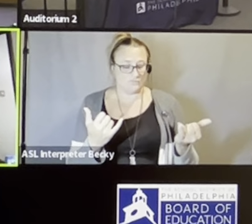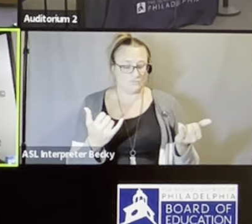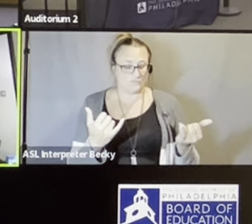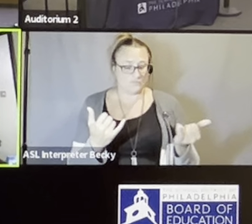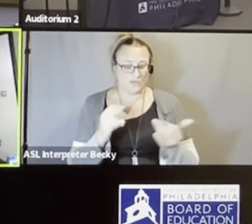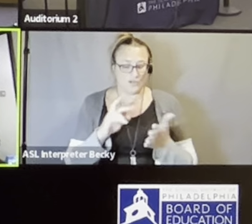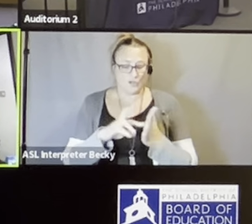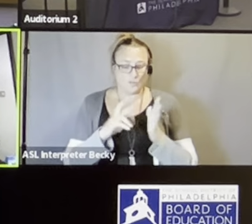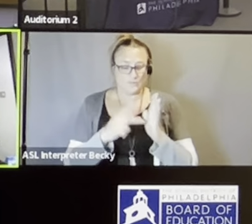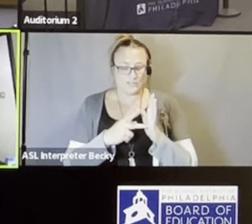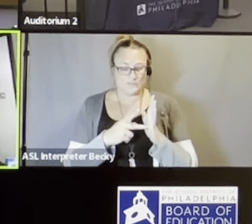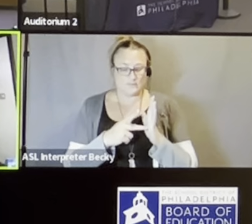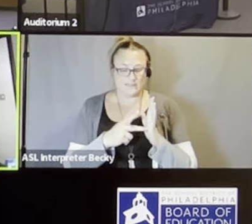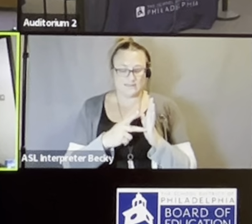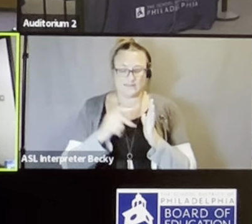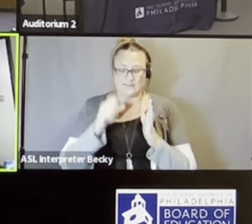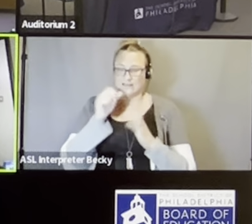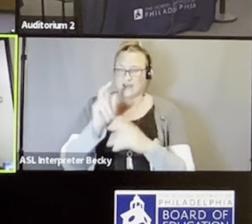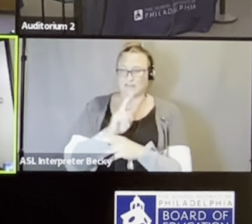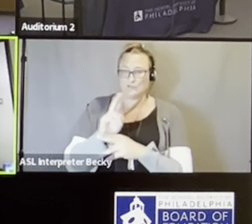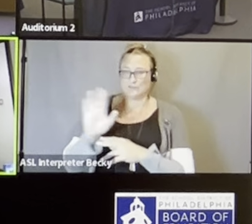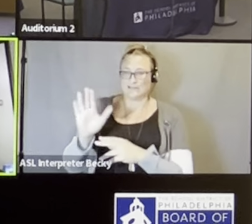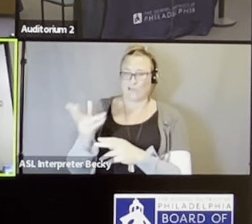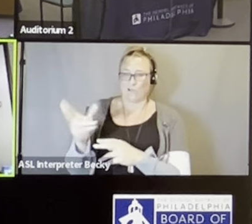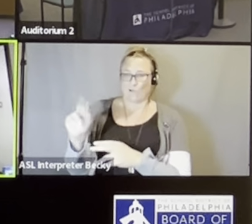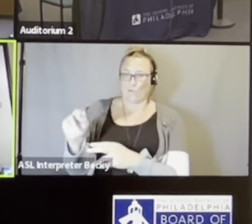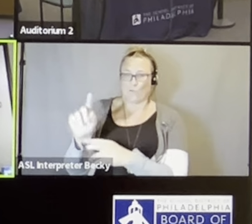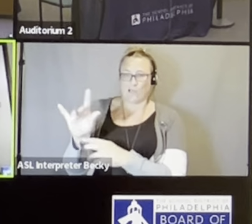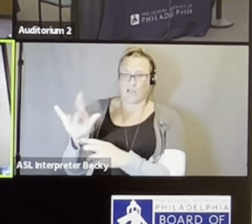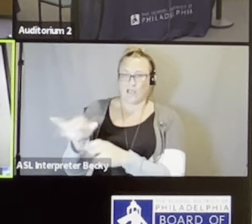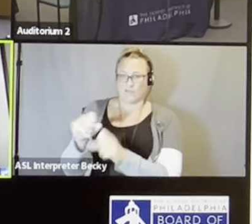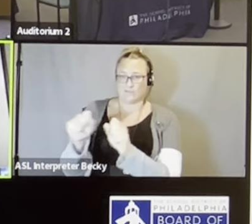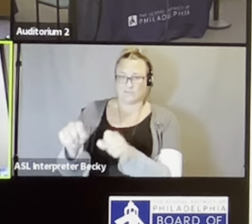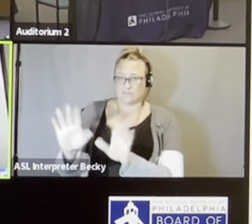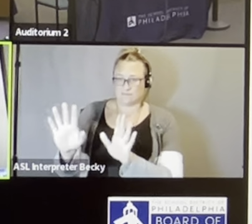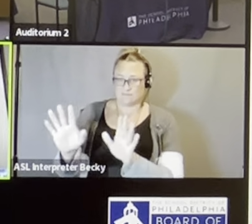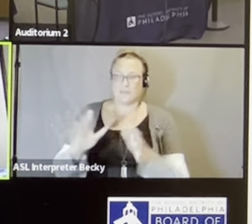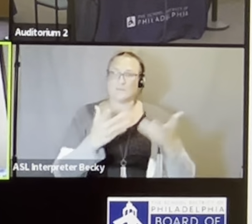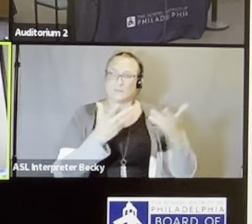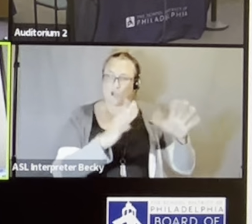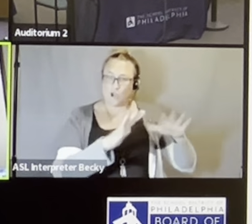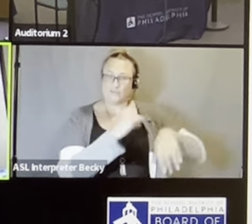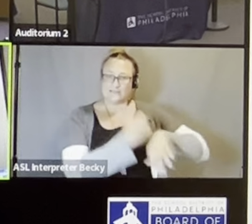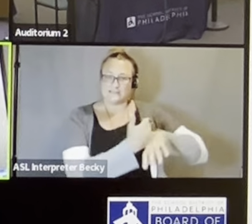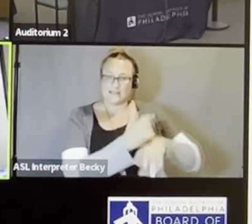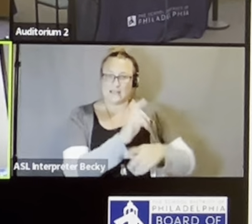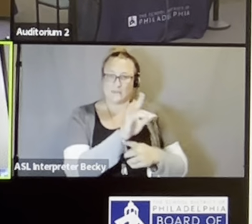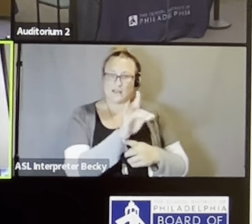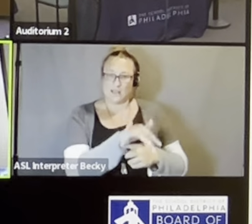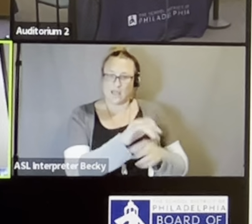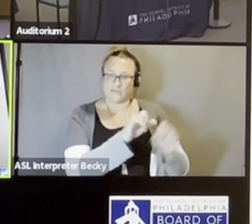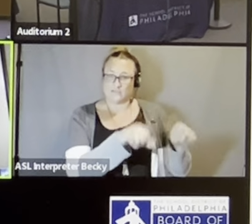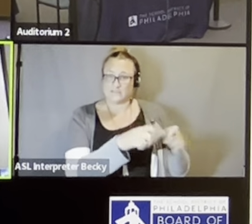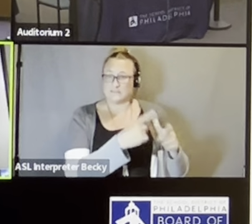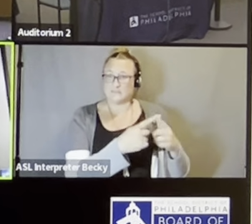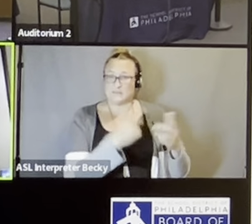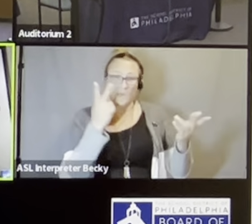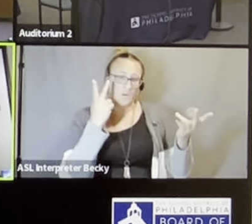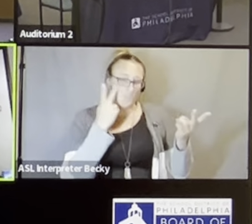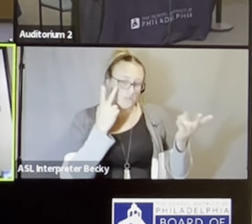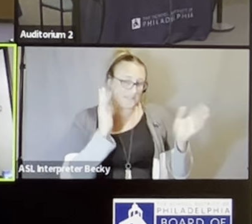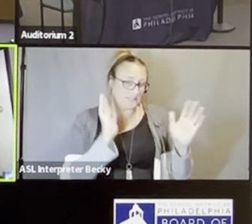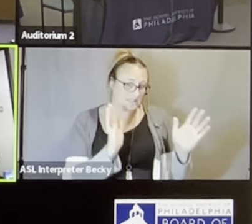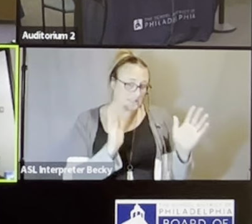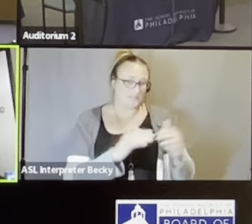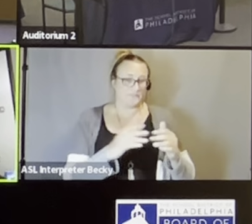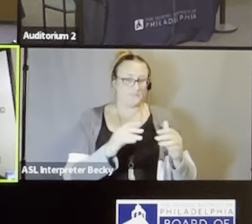not their own lottery system, but an established lottery system, you know, we'll see. Will you still remain